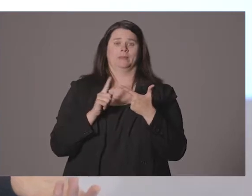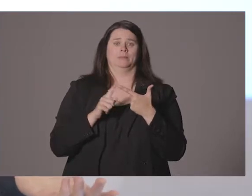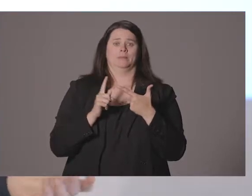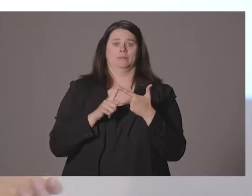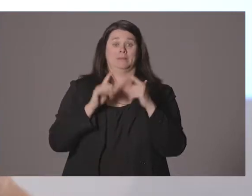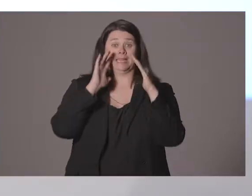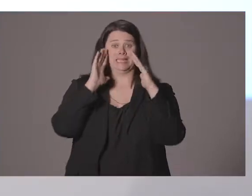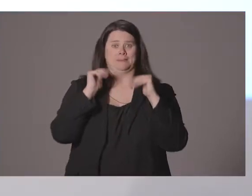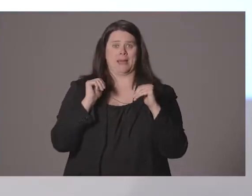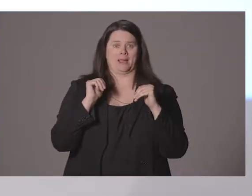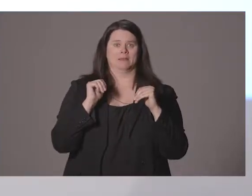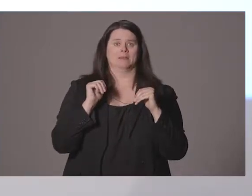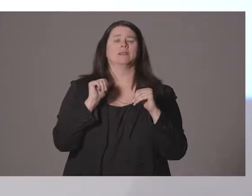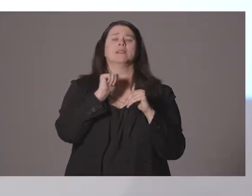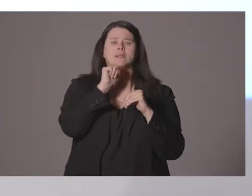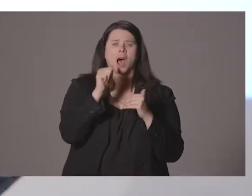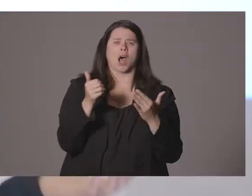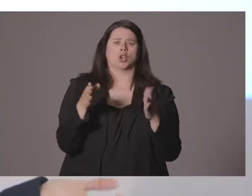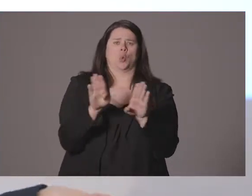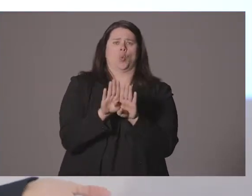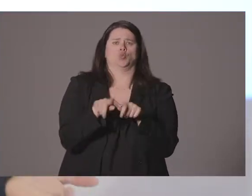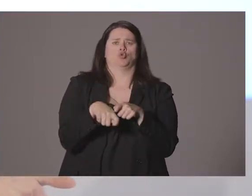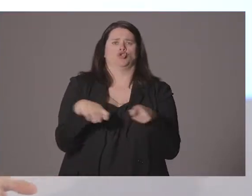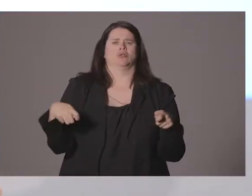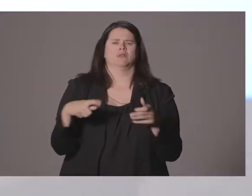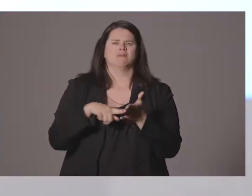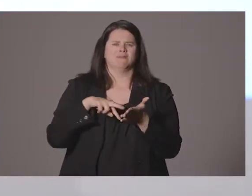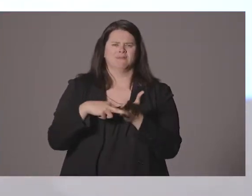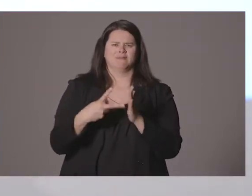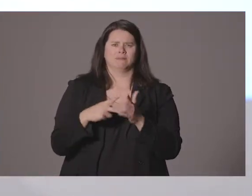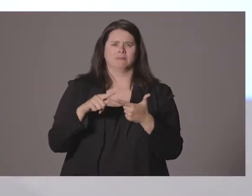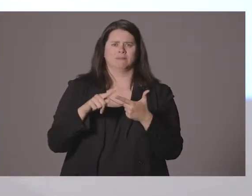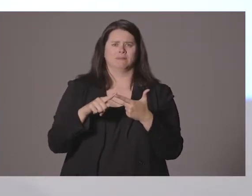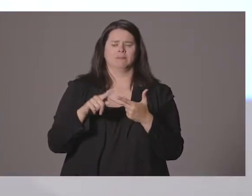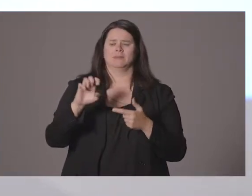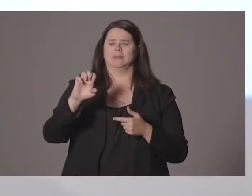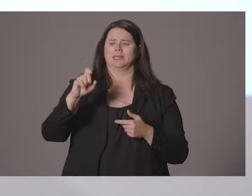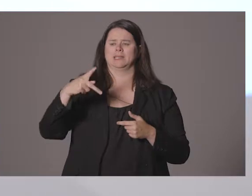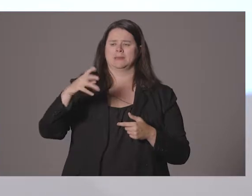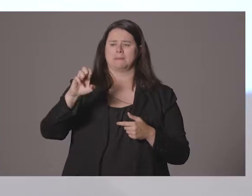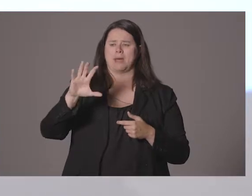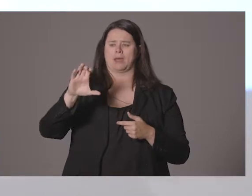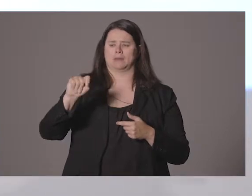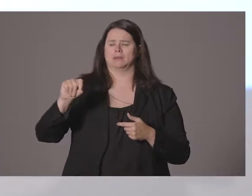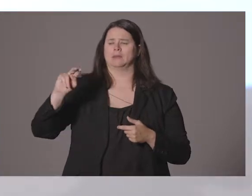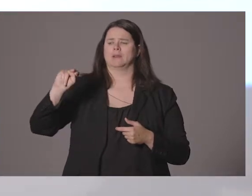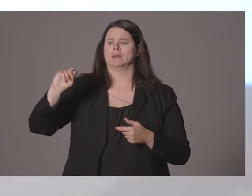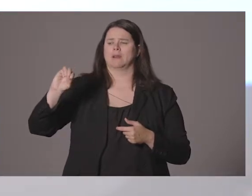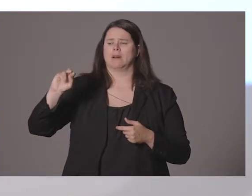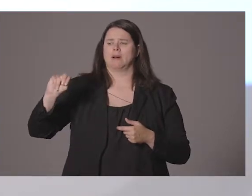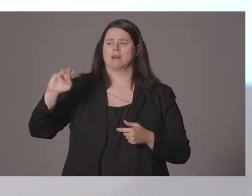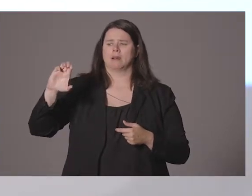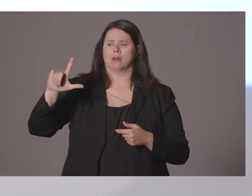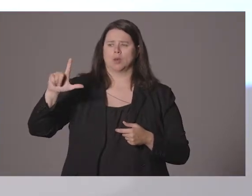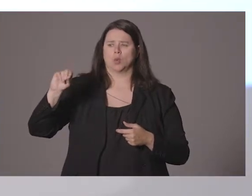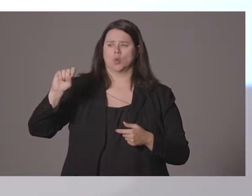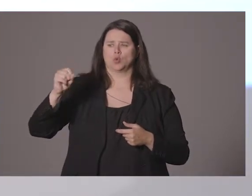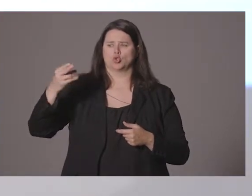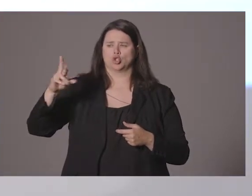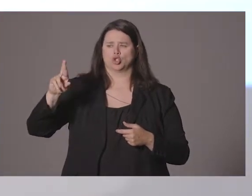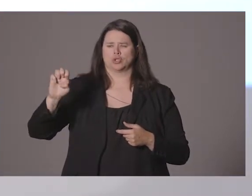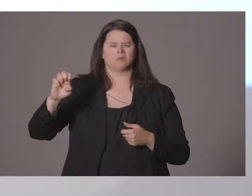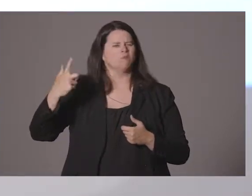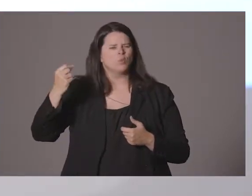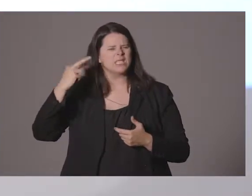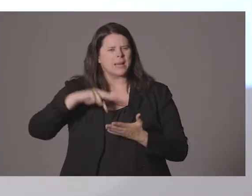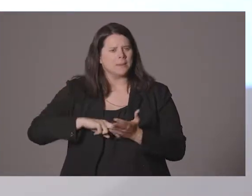into this work. The next one is expect non-closure. What does that mean to you all? Thanks, Sarah, for